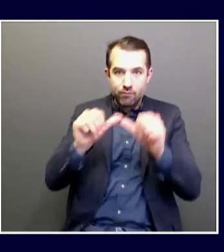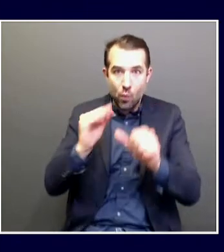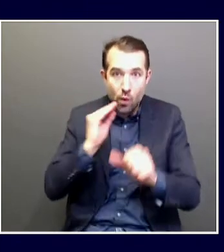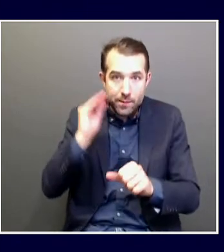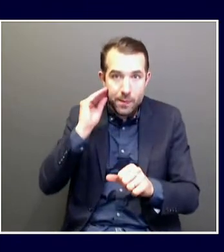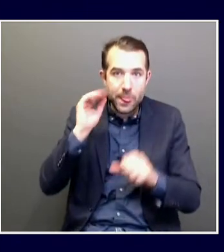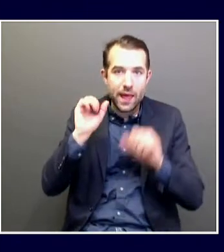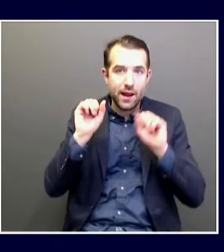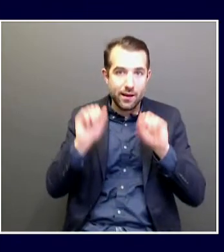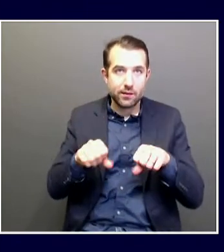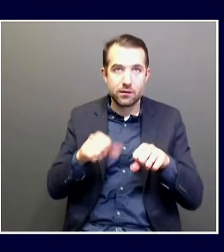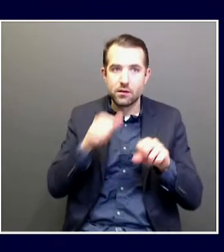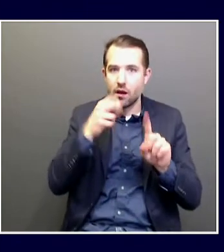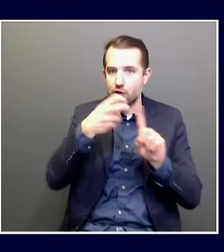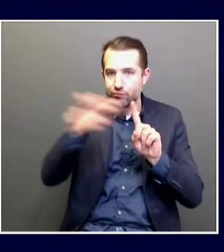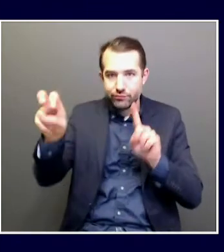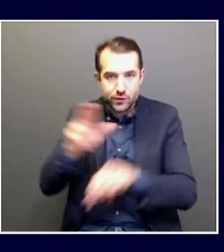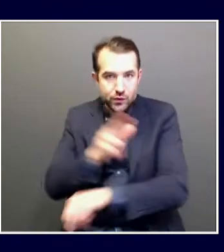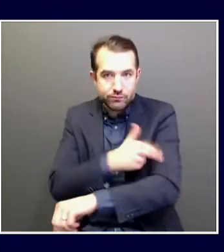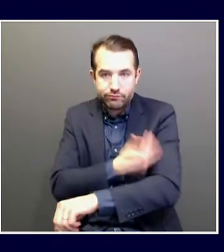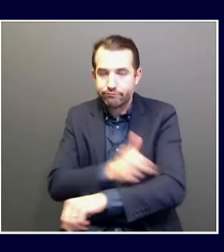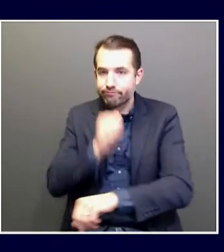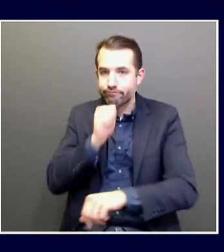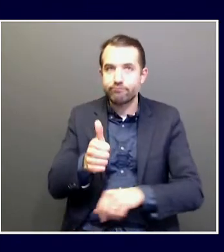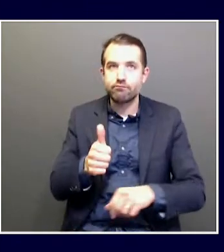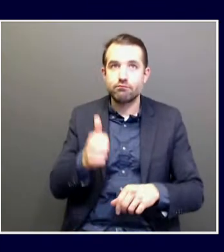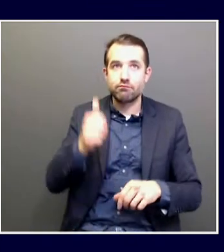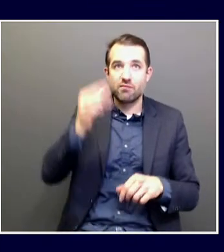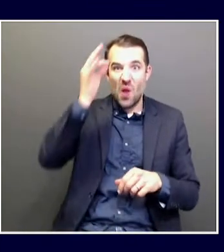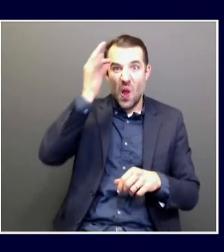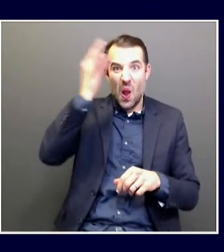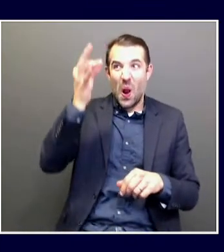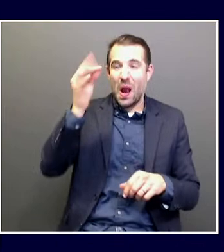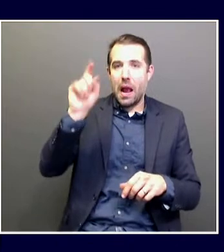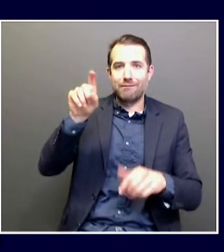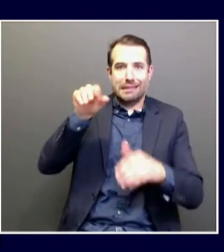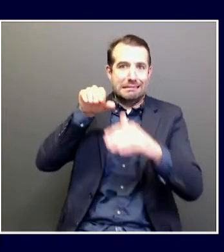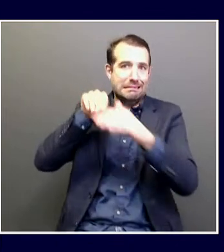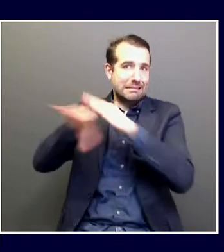very high likelihood of hospitalization. Again, we can get the data that have